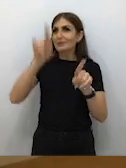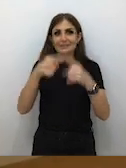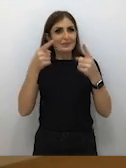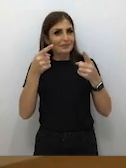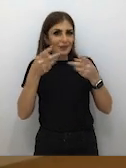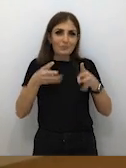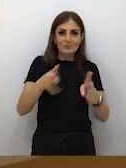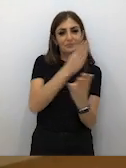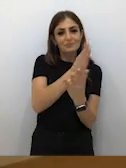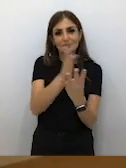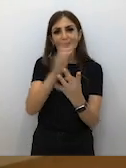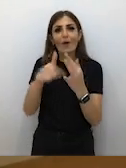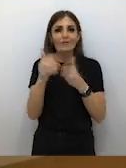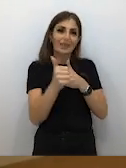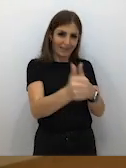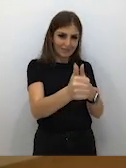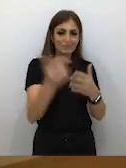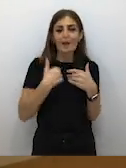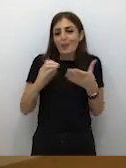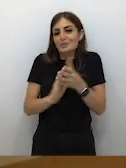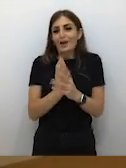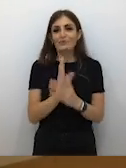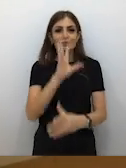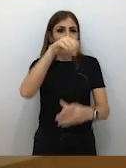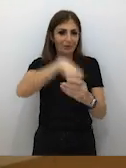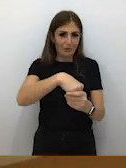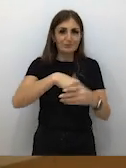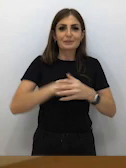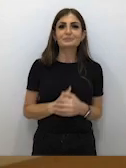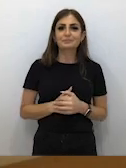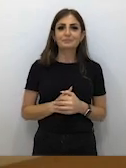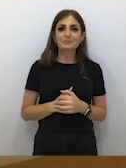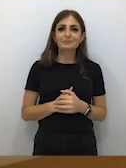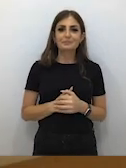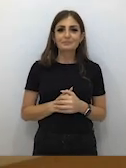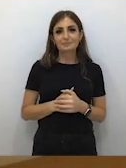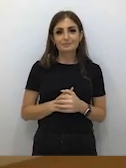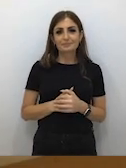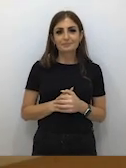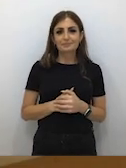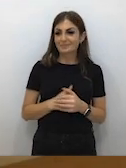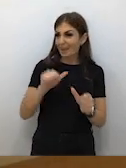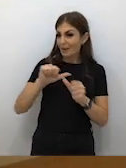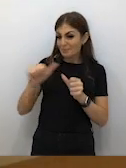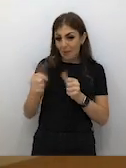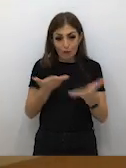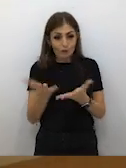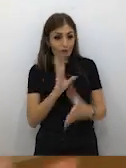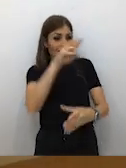sometimes non-conventional pathways to leadership. And I'm grateful to be part of an ongoing conversation to be